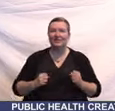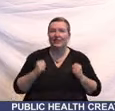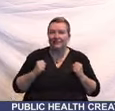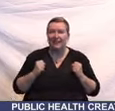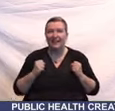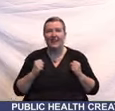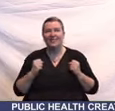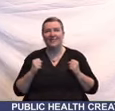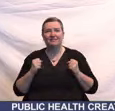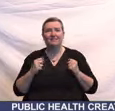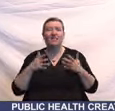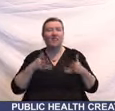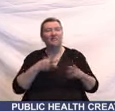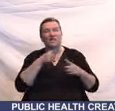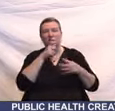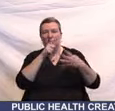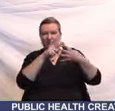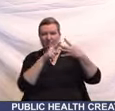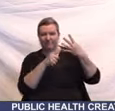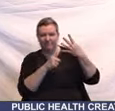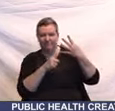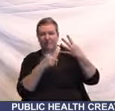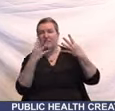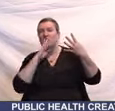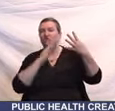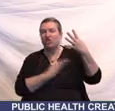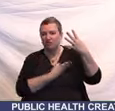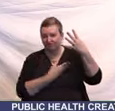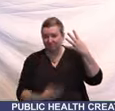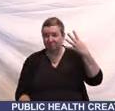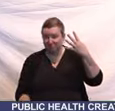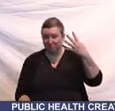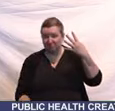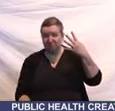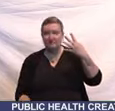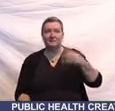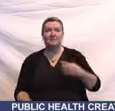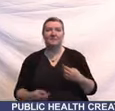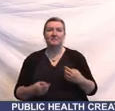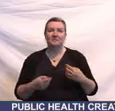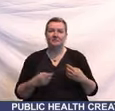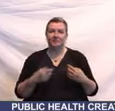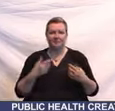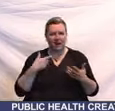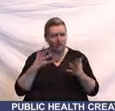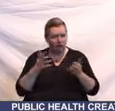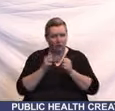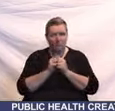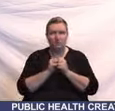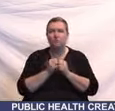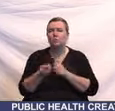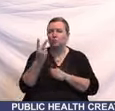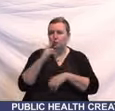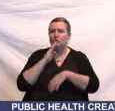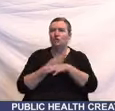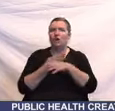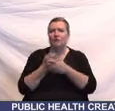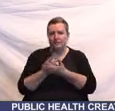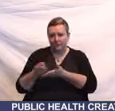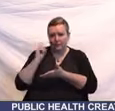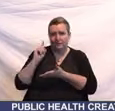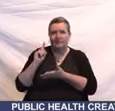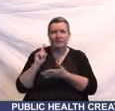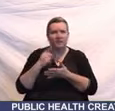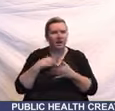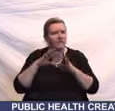Cindy, Joyce, Janet, and Diane, and I had the great honor of speaking with Cindy and Diane last week, and by their families, grandchildren Bill,